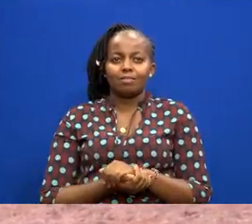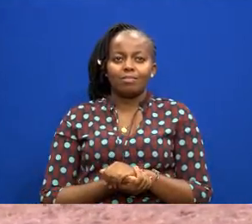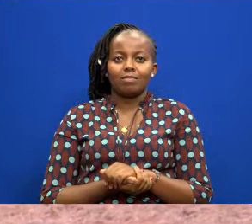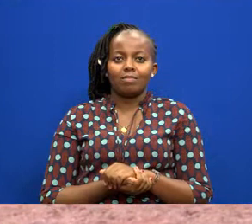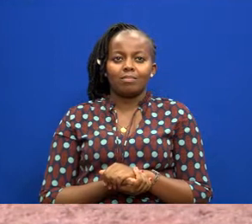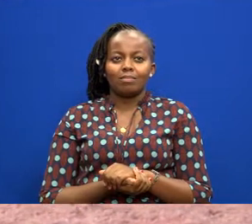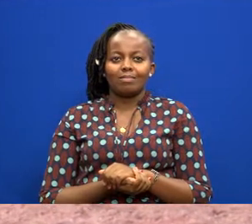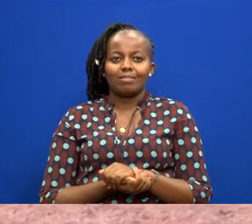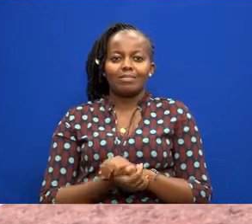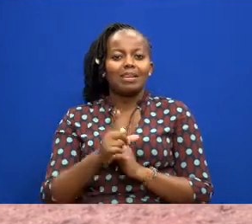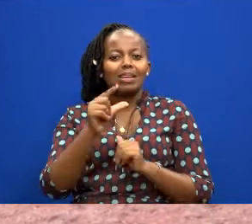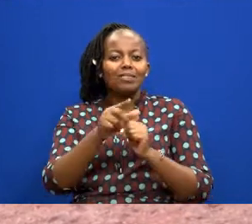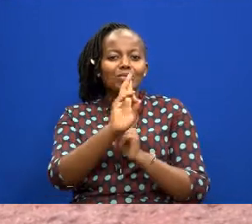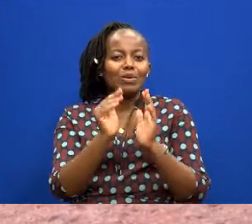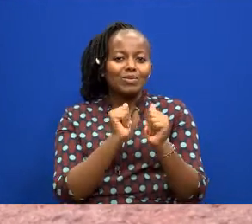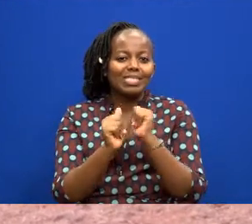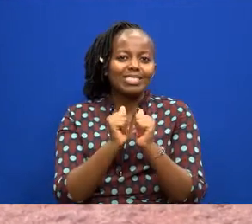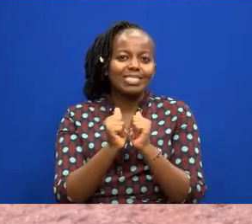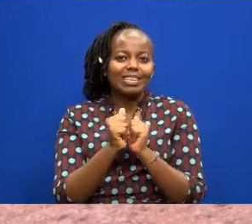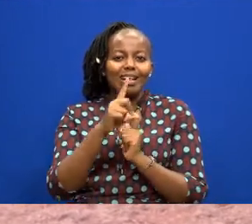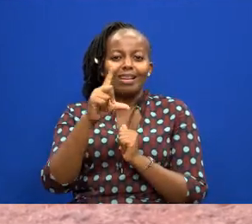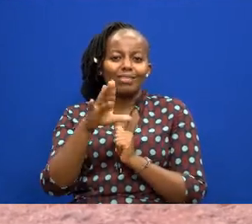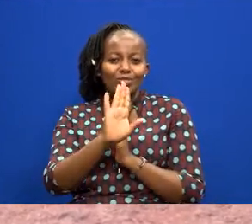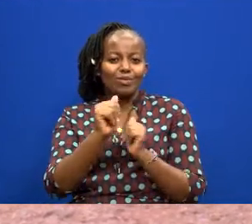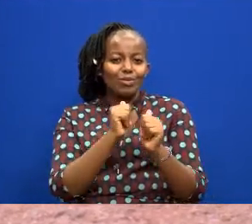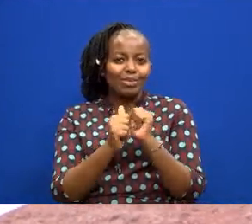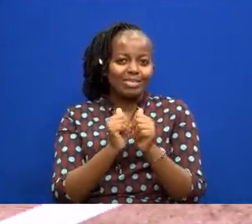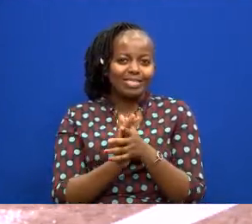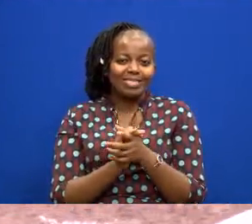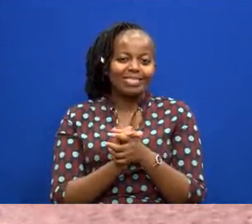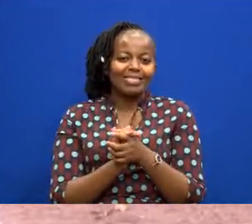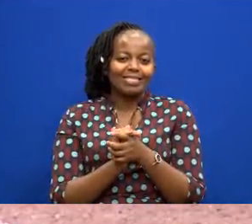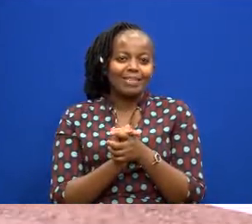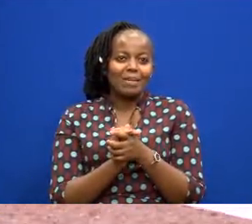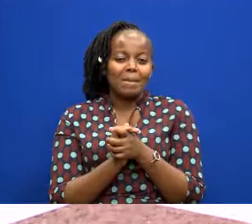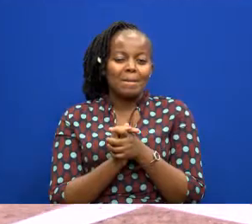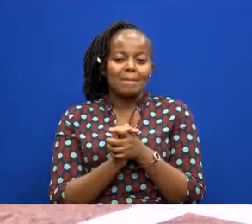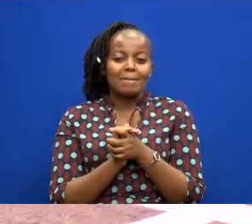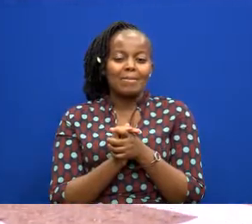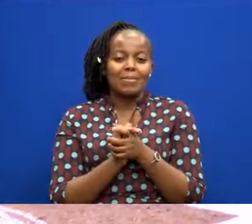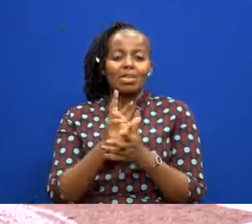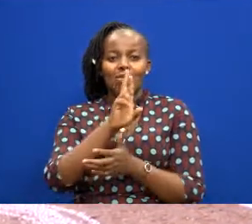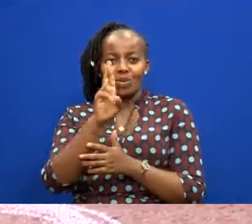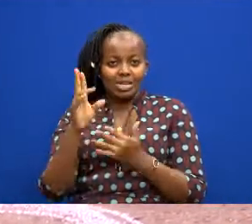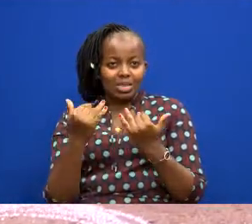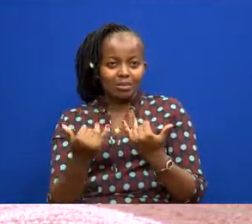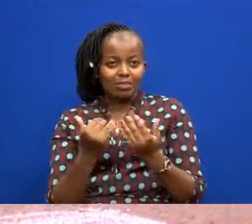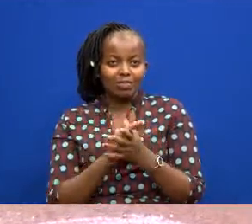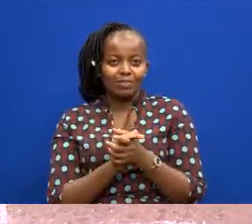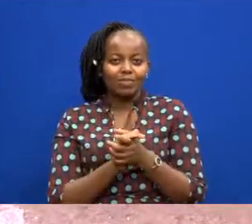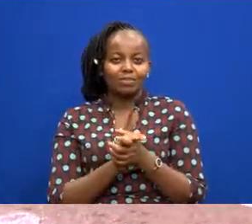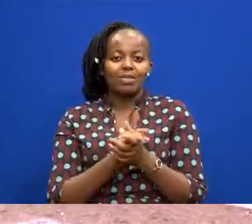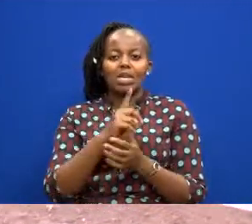Where's your left? Where's your left? Good. To the right.